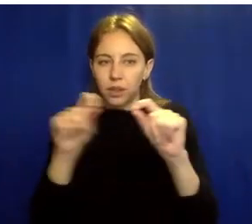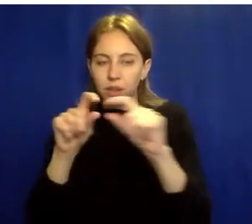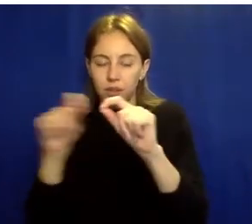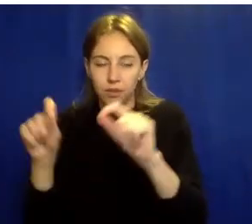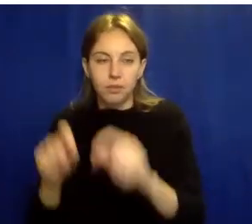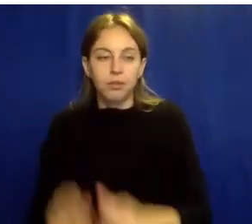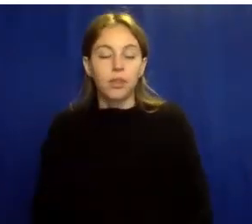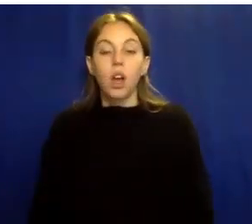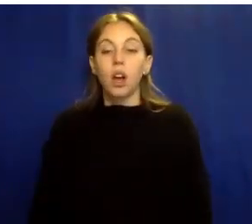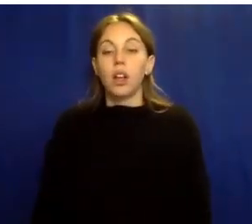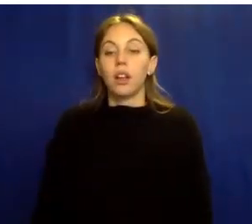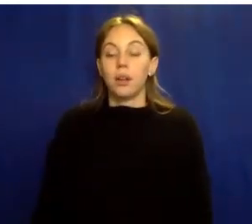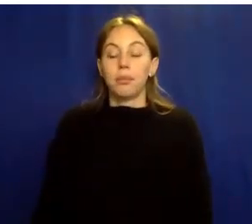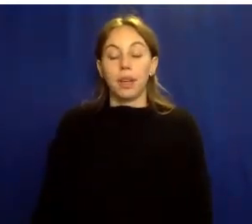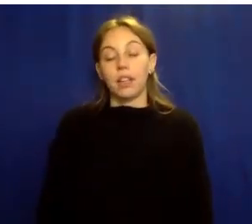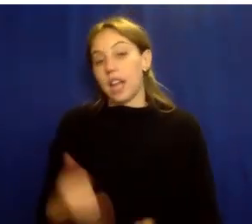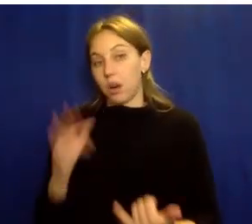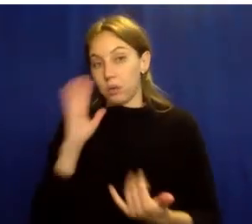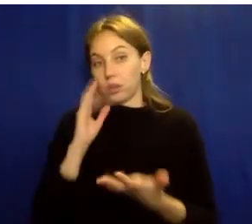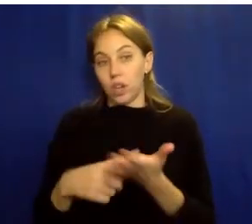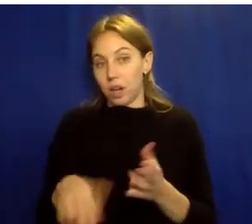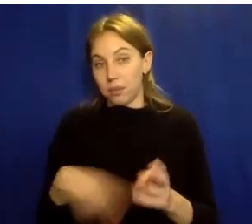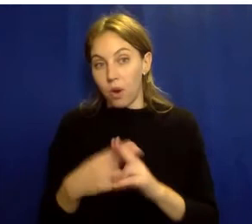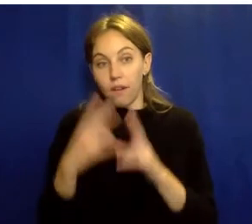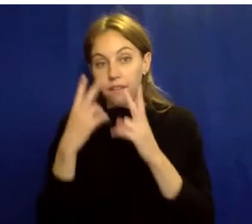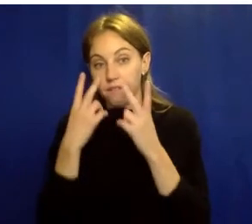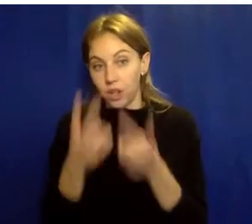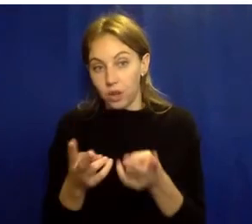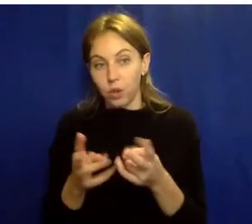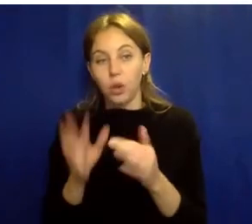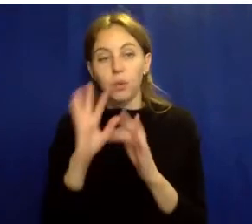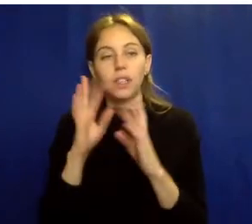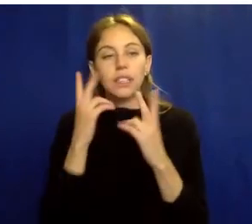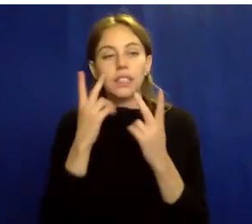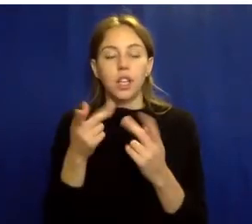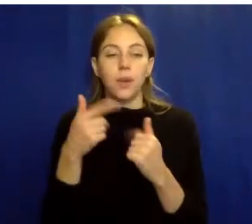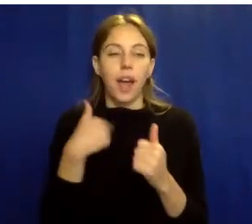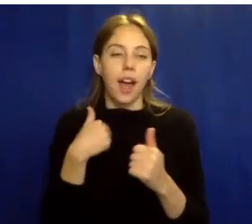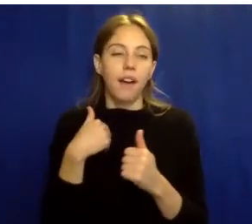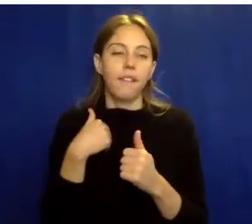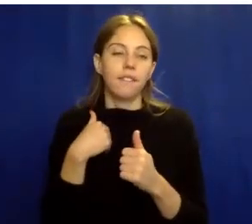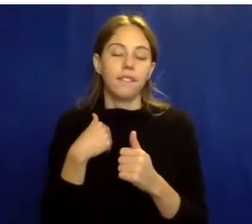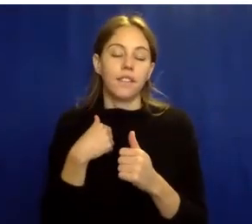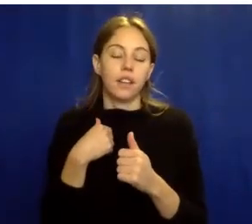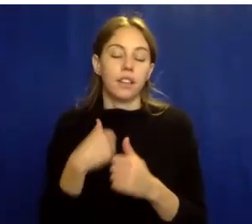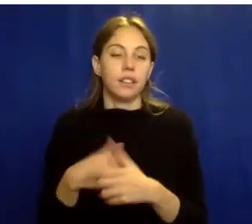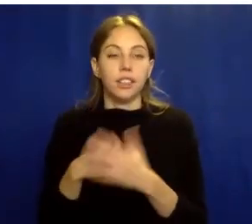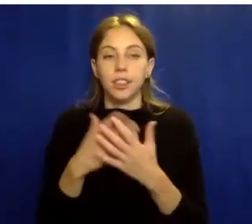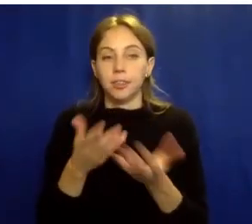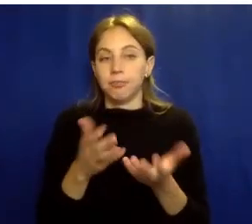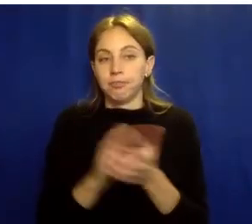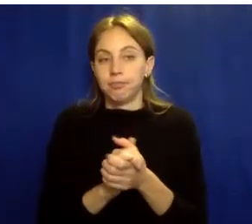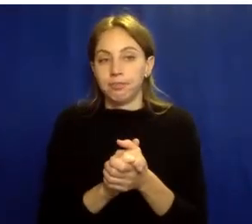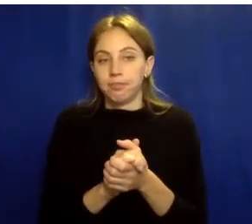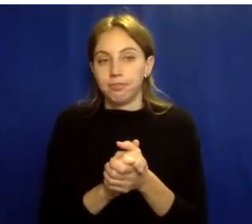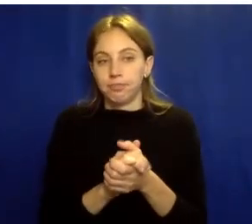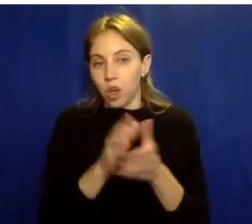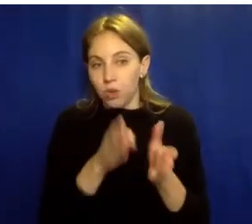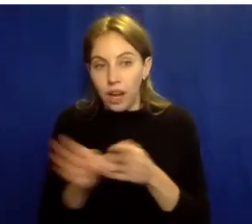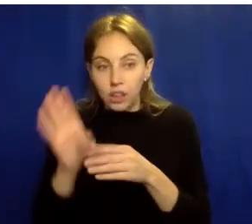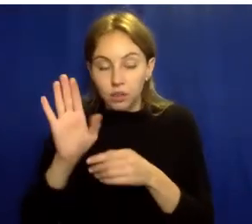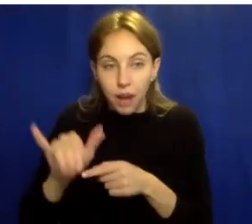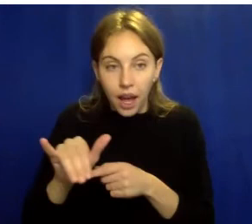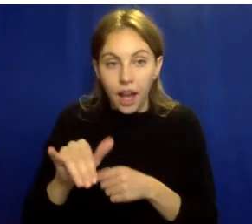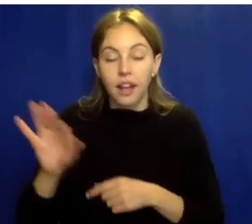we're going to talk about is view, and you'll see that you have arrange by and filters. We're going to talk about how these